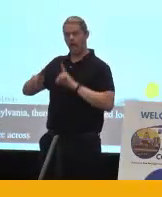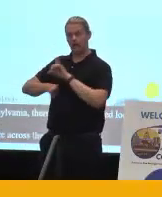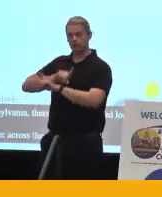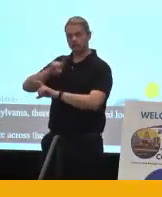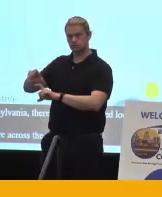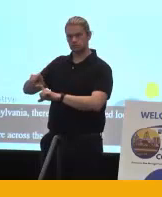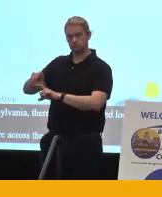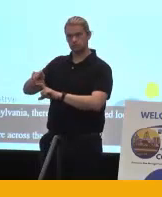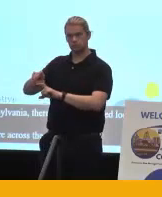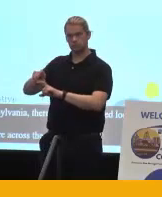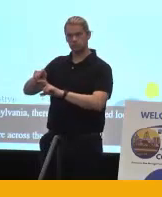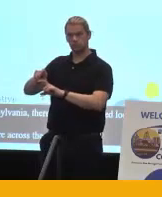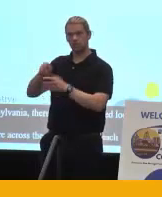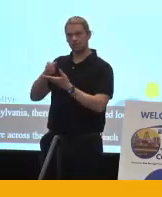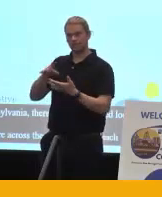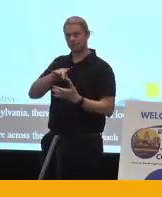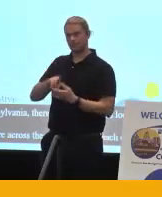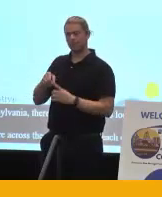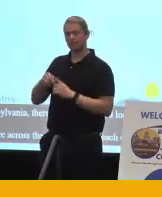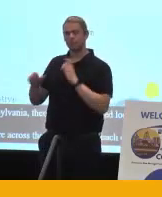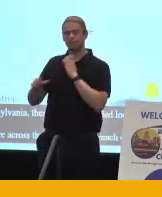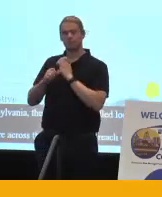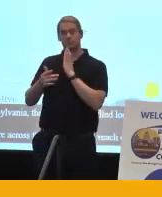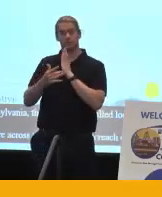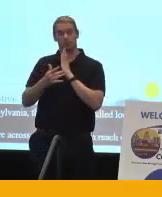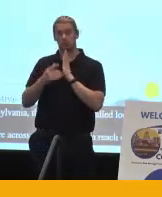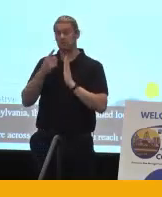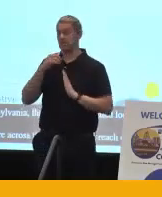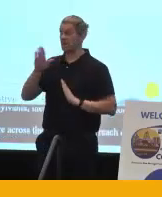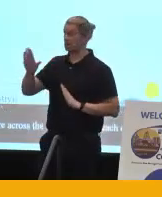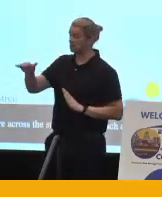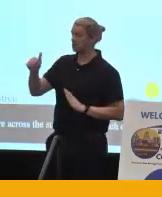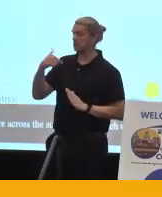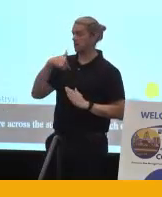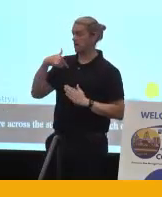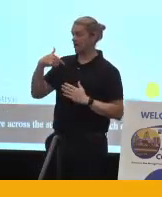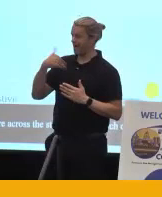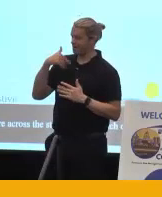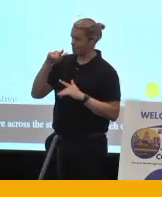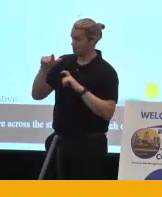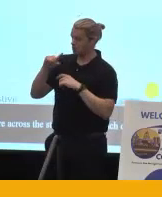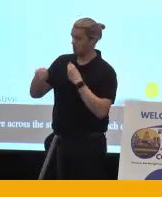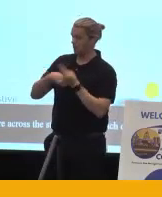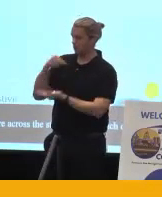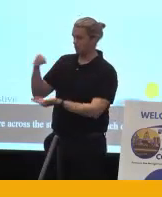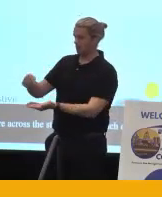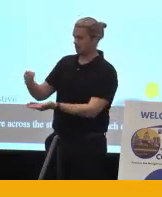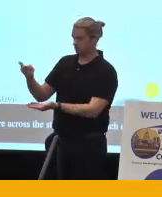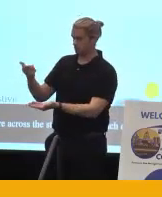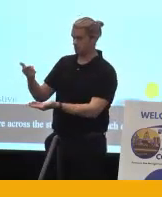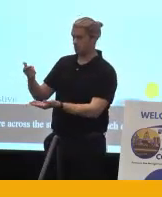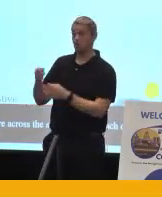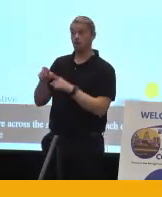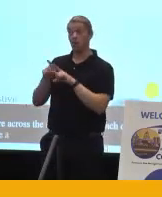about assistive technology and say, I have a question about this. But also available is